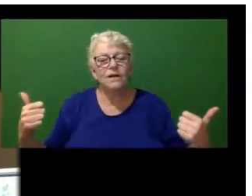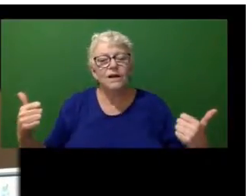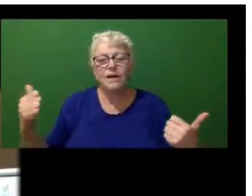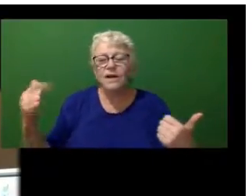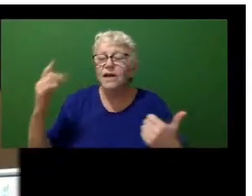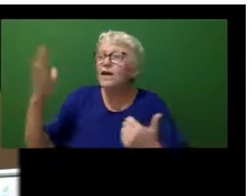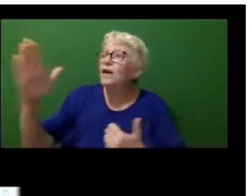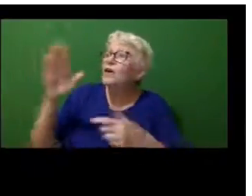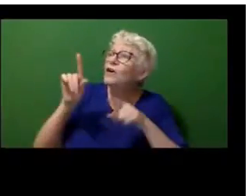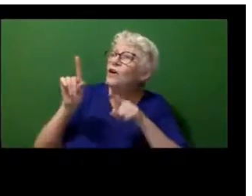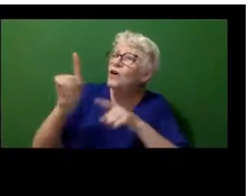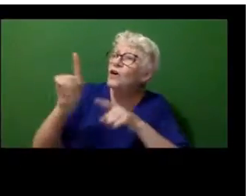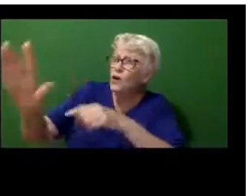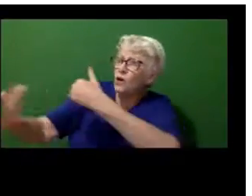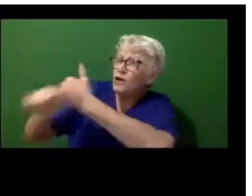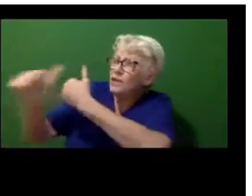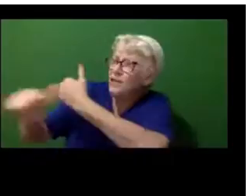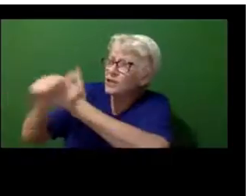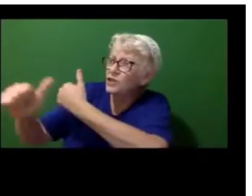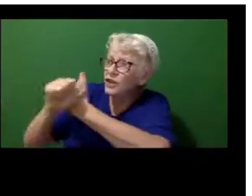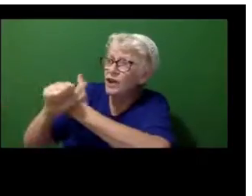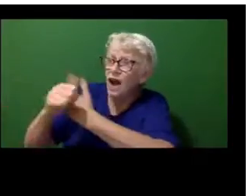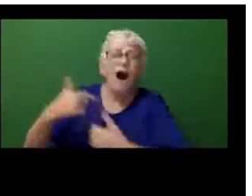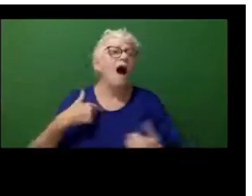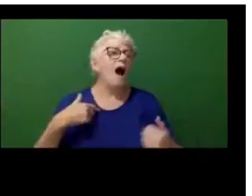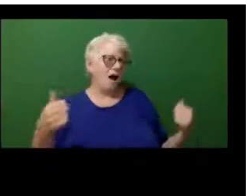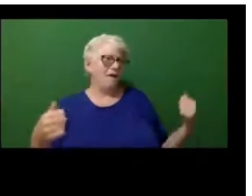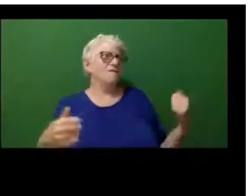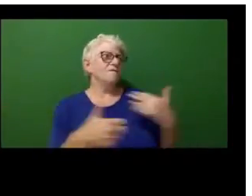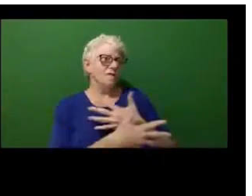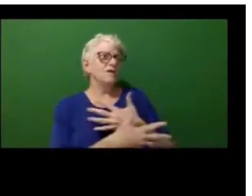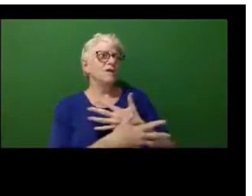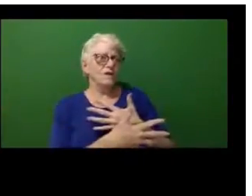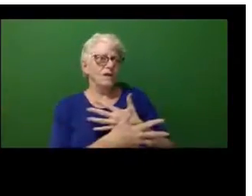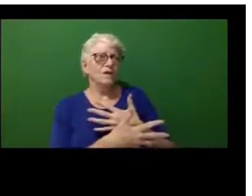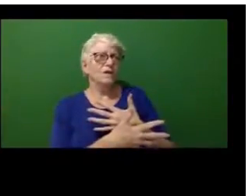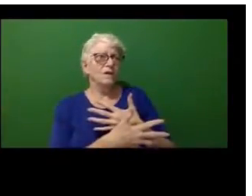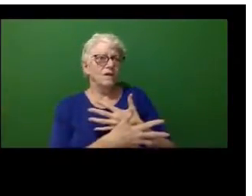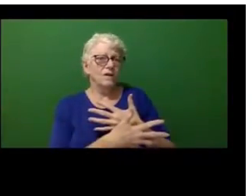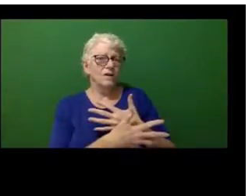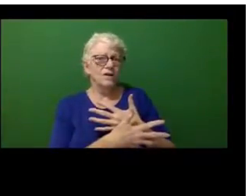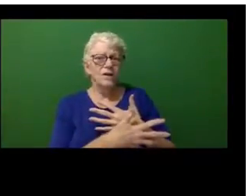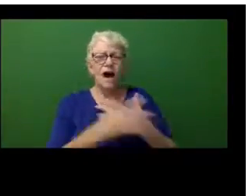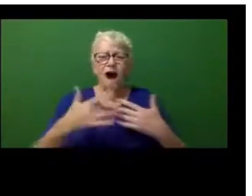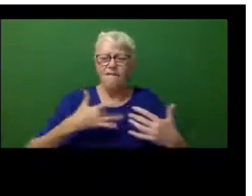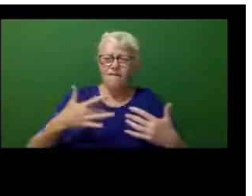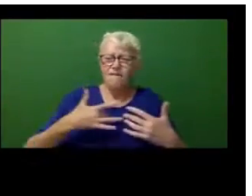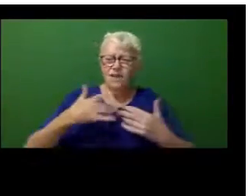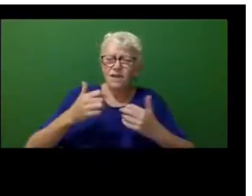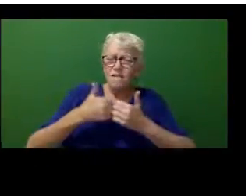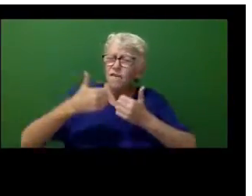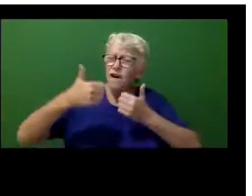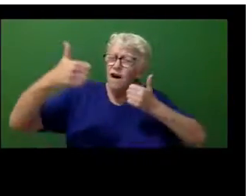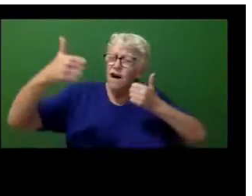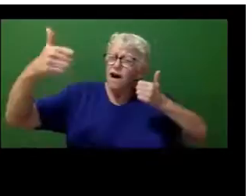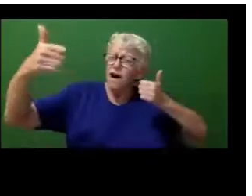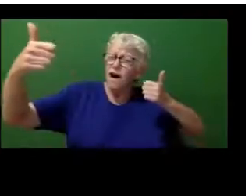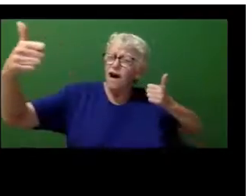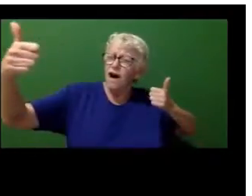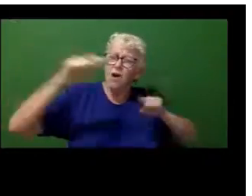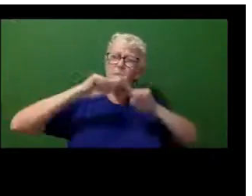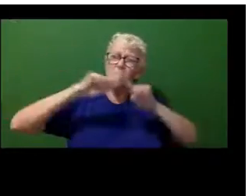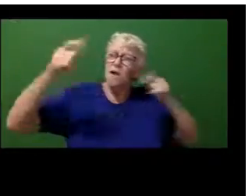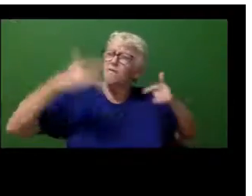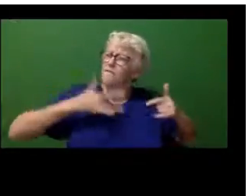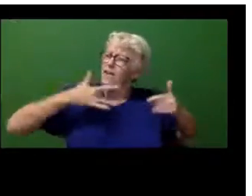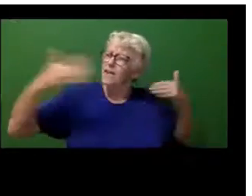separate at all. In your danger, I fear, so